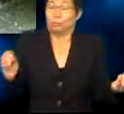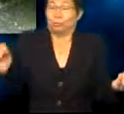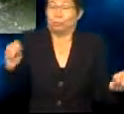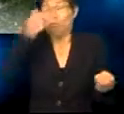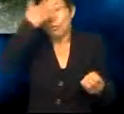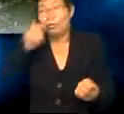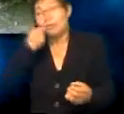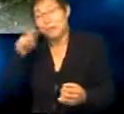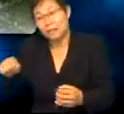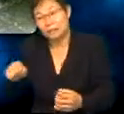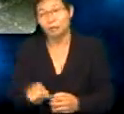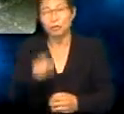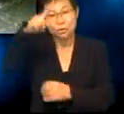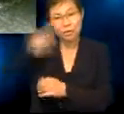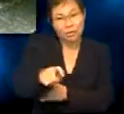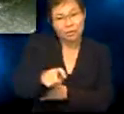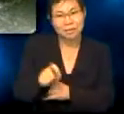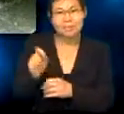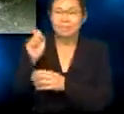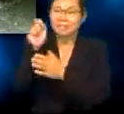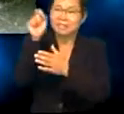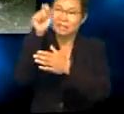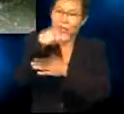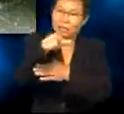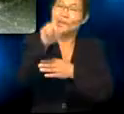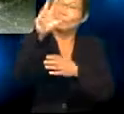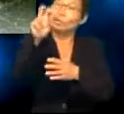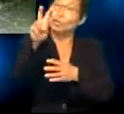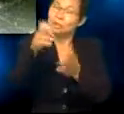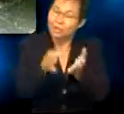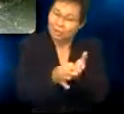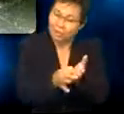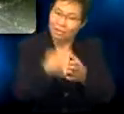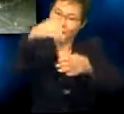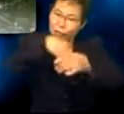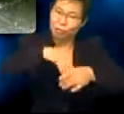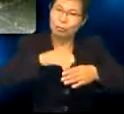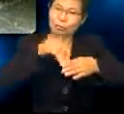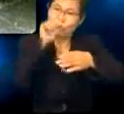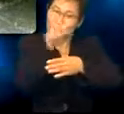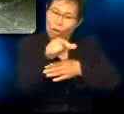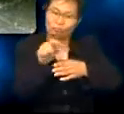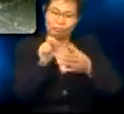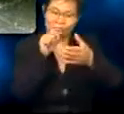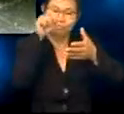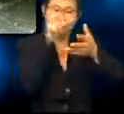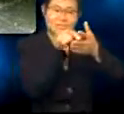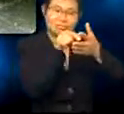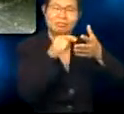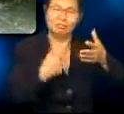Oops, forgot to tell you. You need to insert a 20-cent coin into my slot here